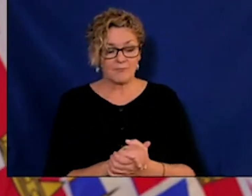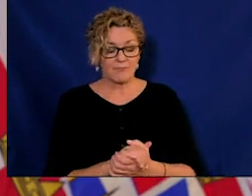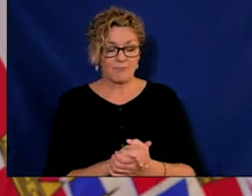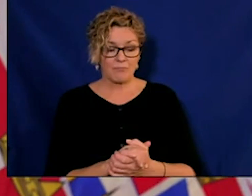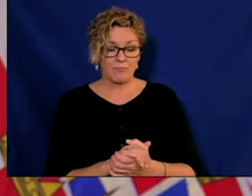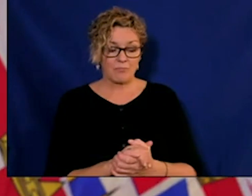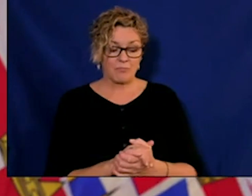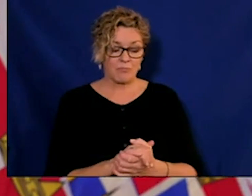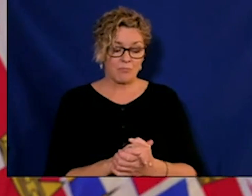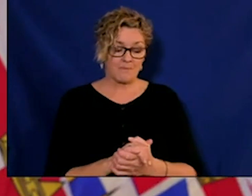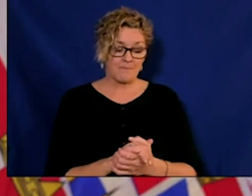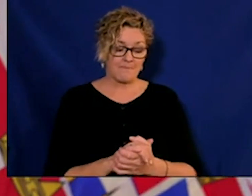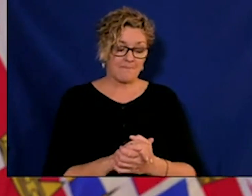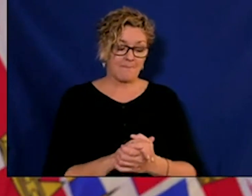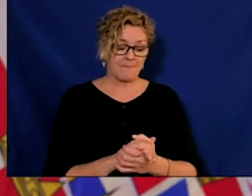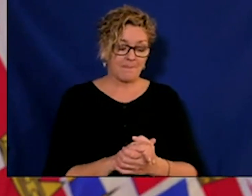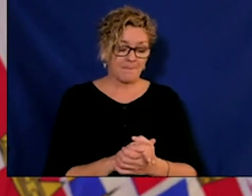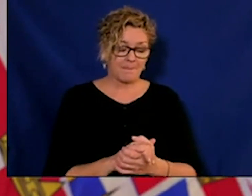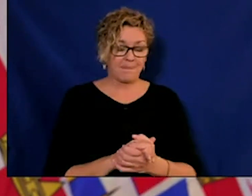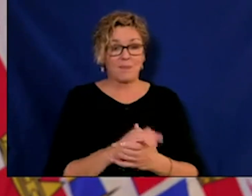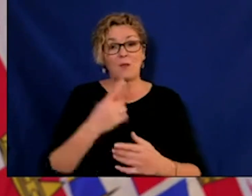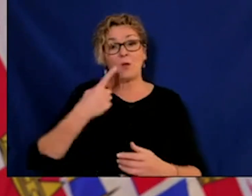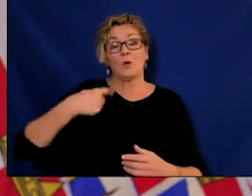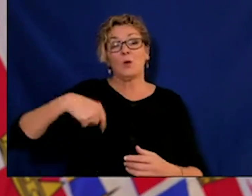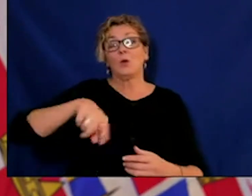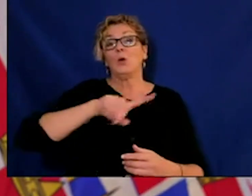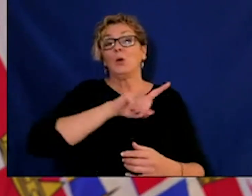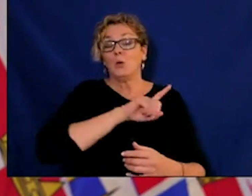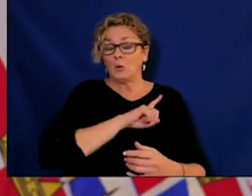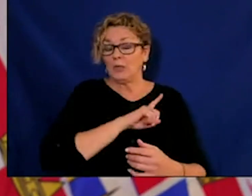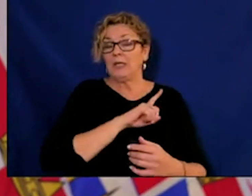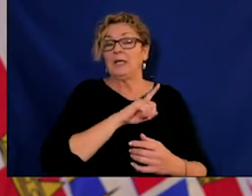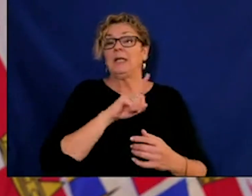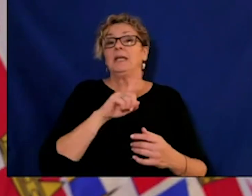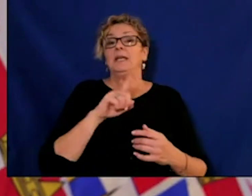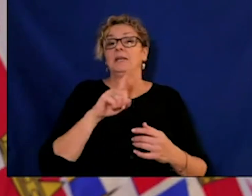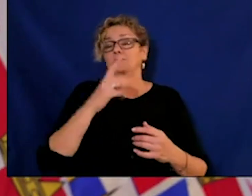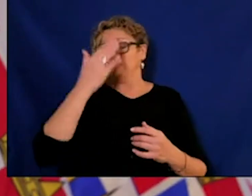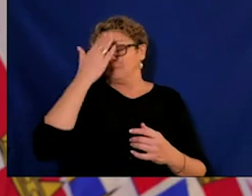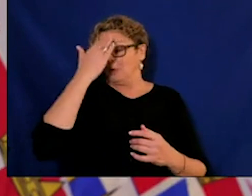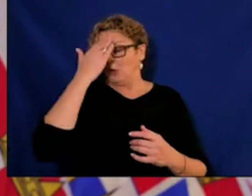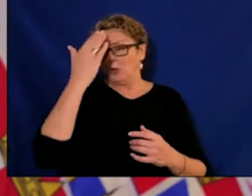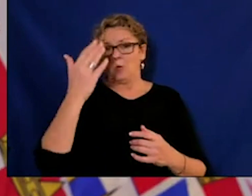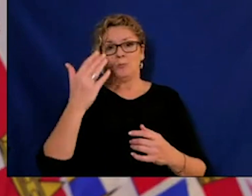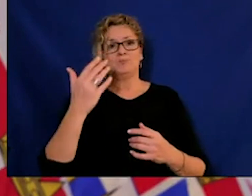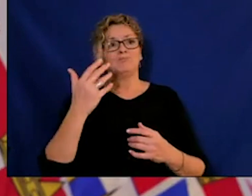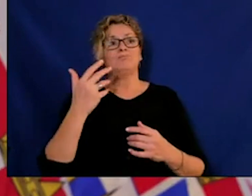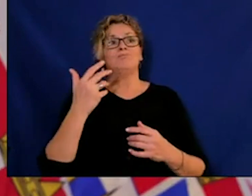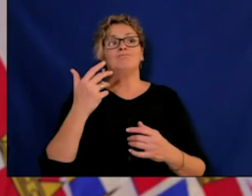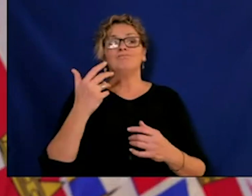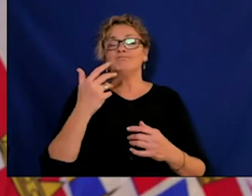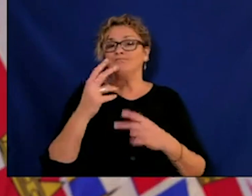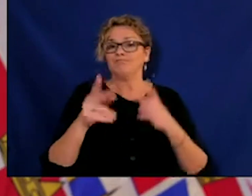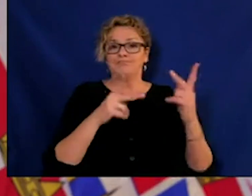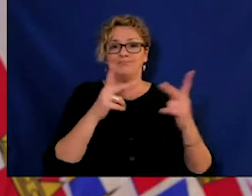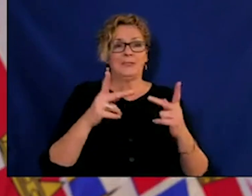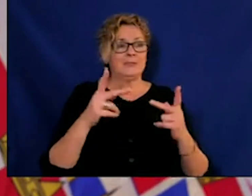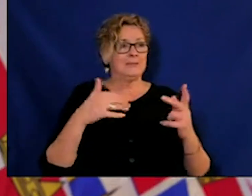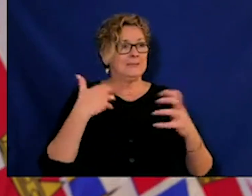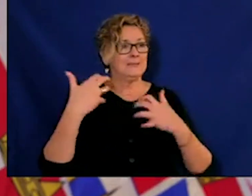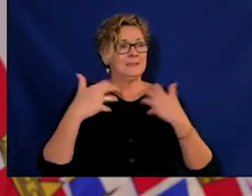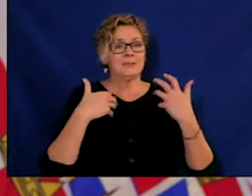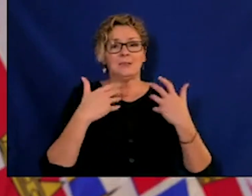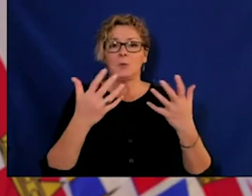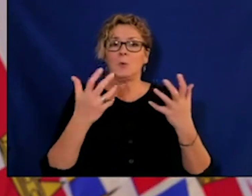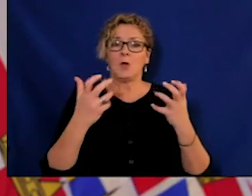care. And so this is not a time where adding additional people into those risky environments is